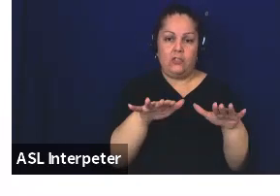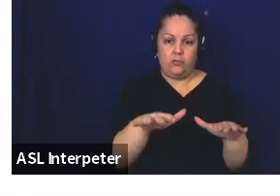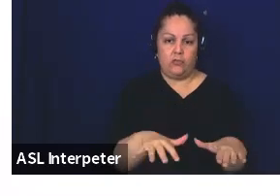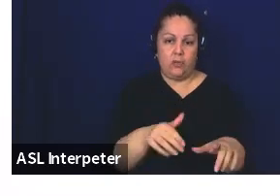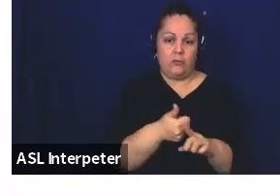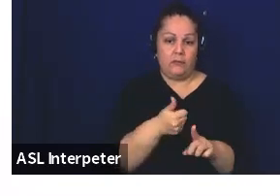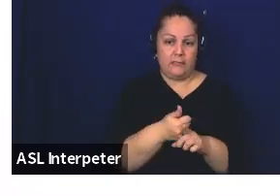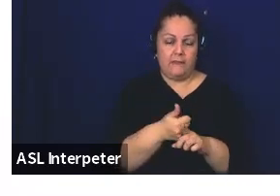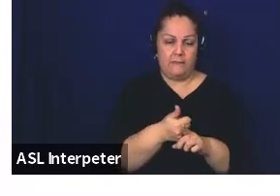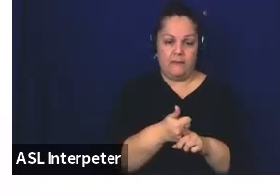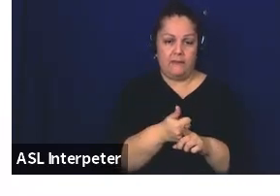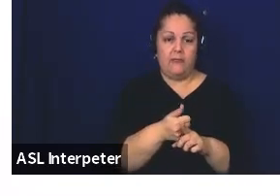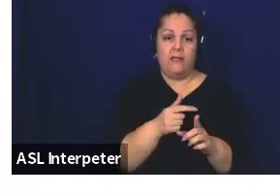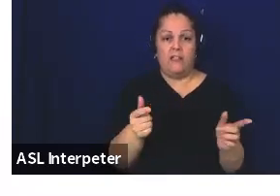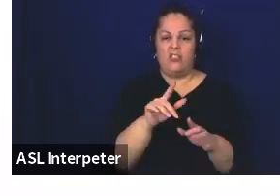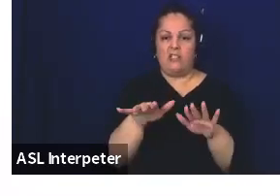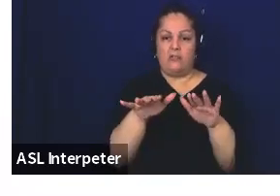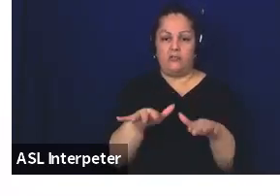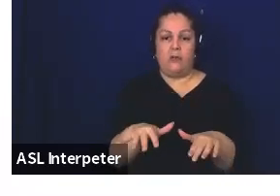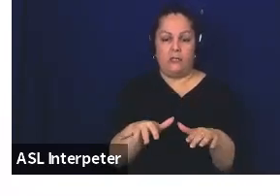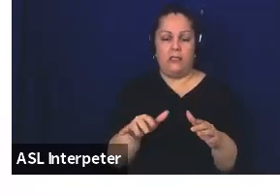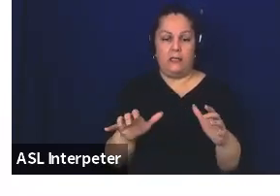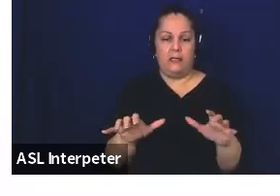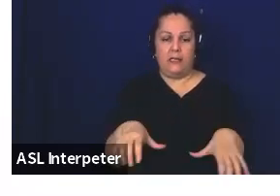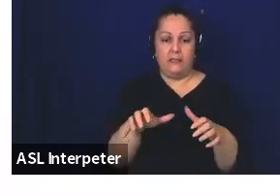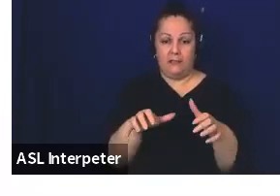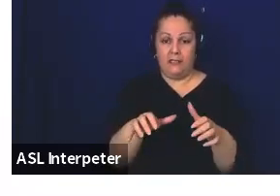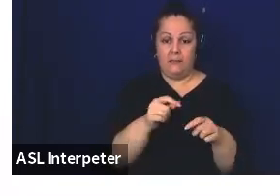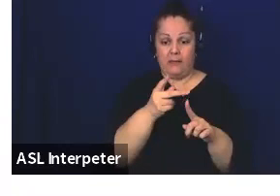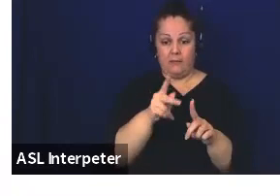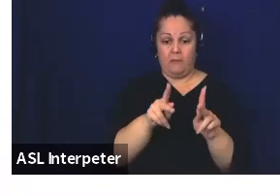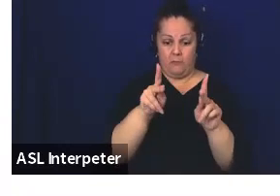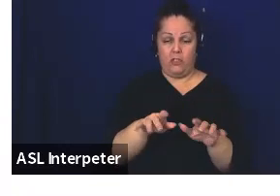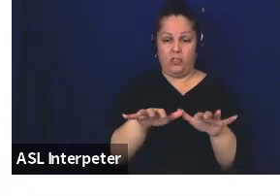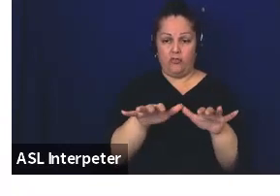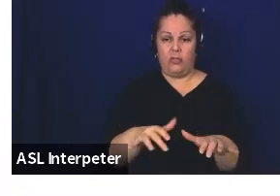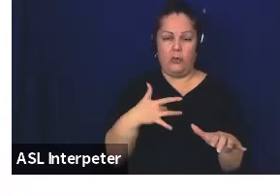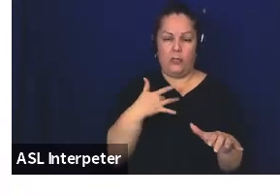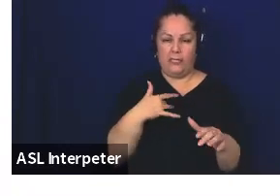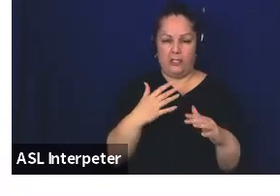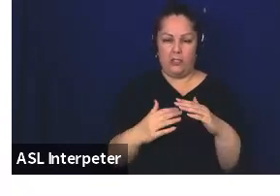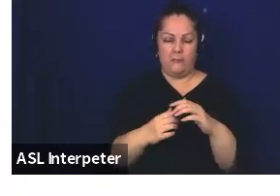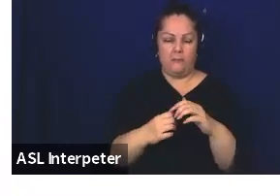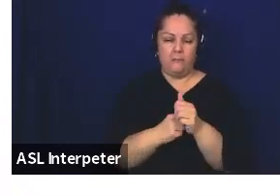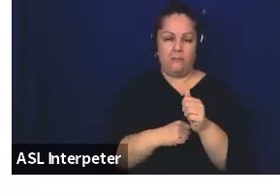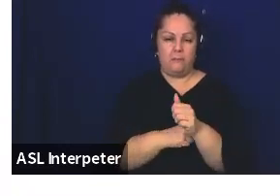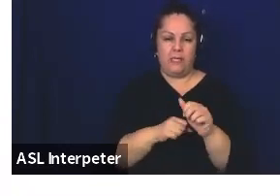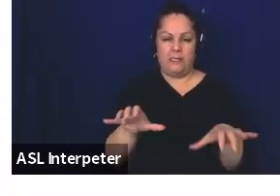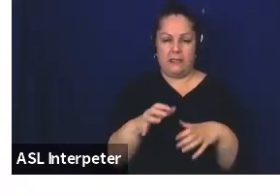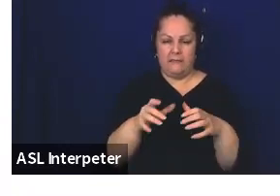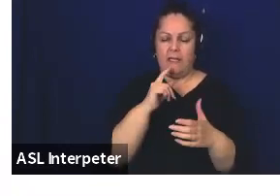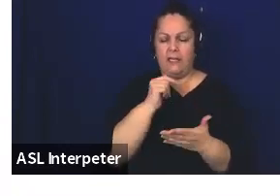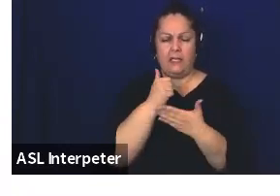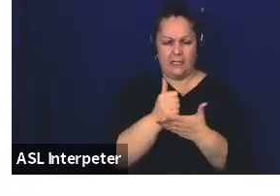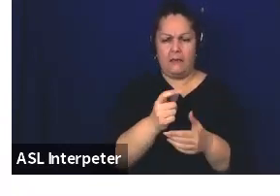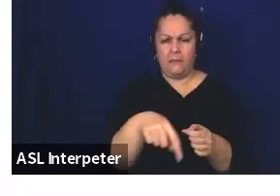themselves. Which brings us to grounding activities. By grounding the individual into sensory-based activities, it can really help